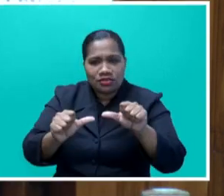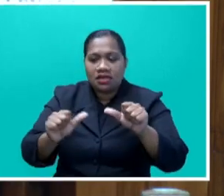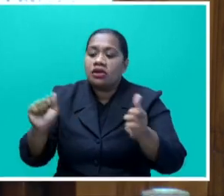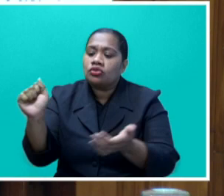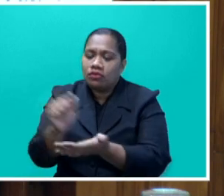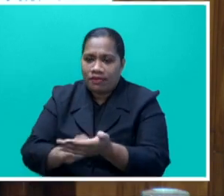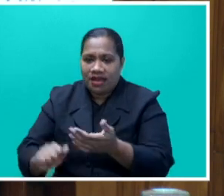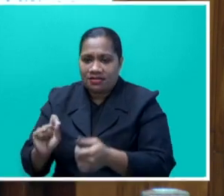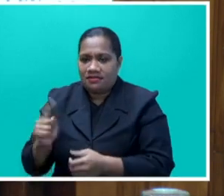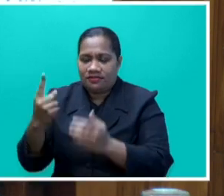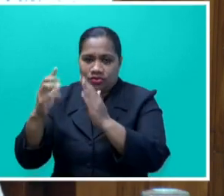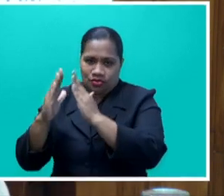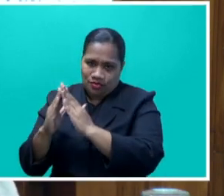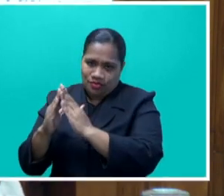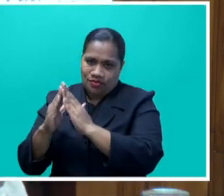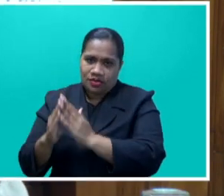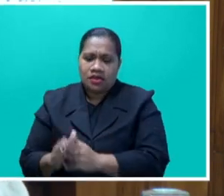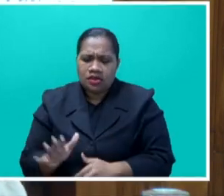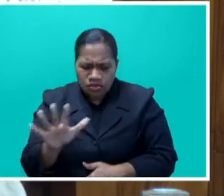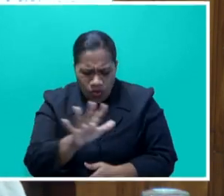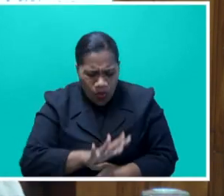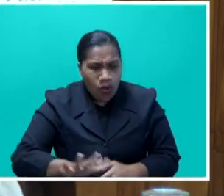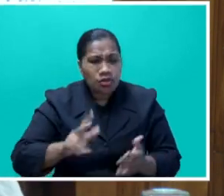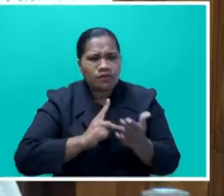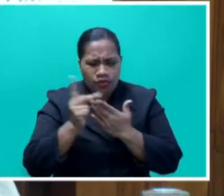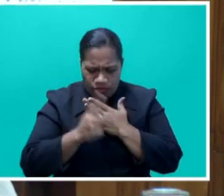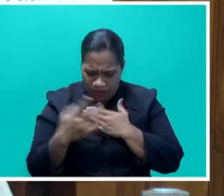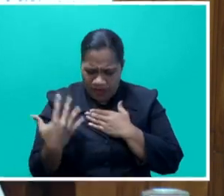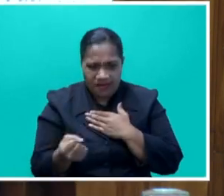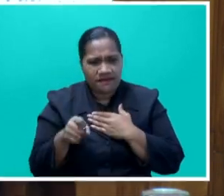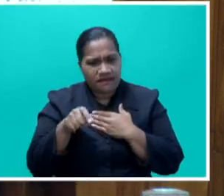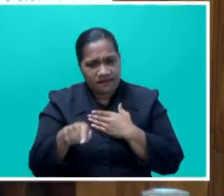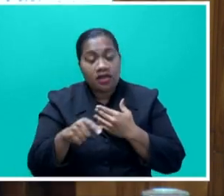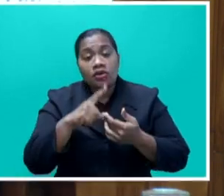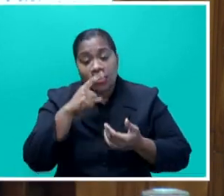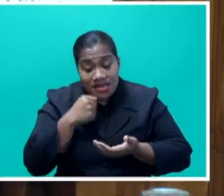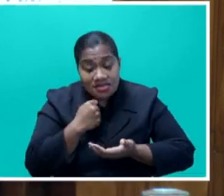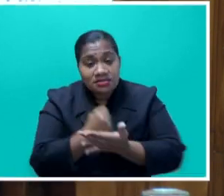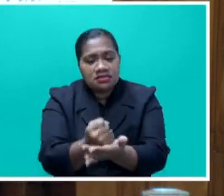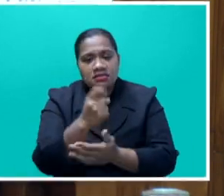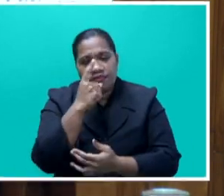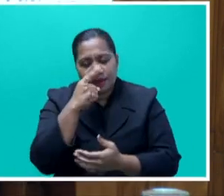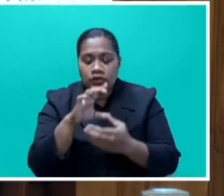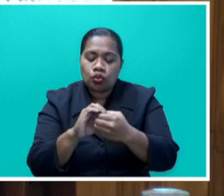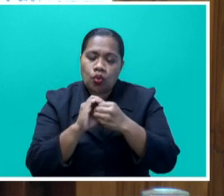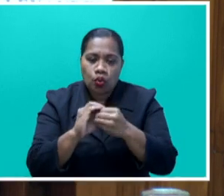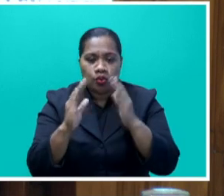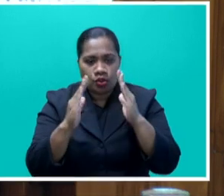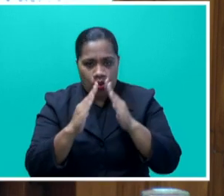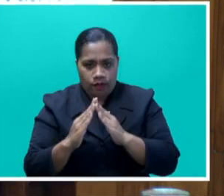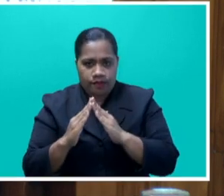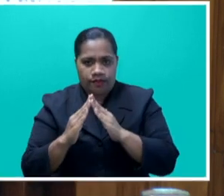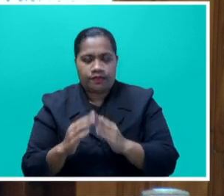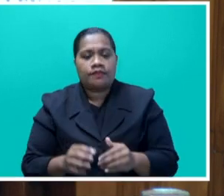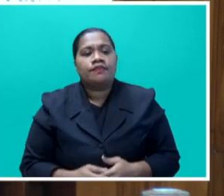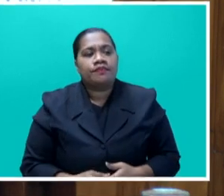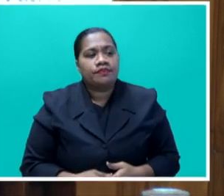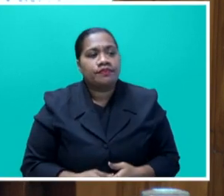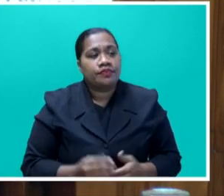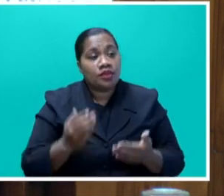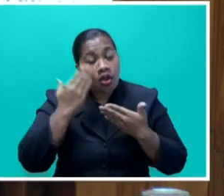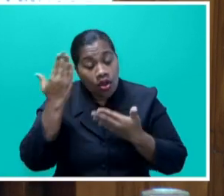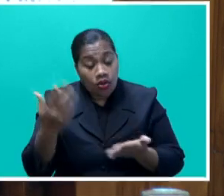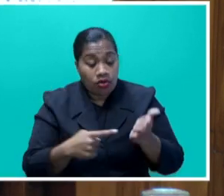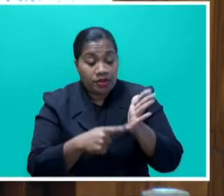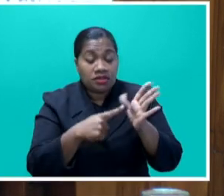their first home. So all these programs are there to assist people to own a home. Honorable Tumbuya also